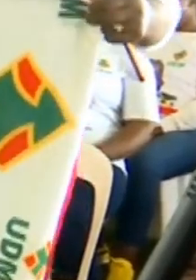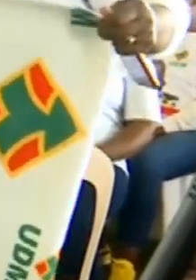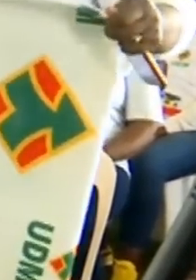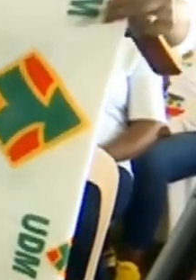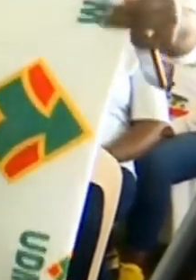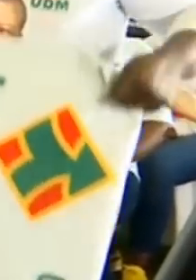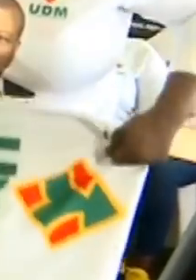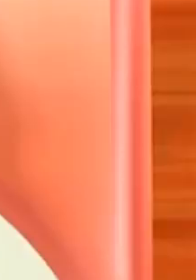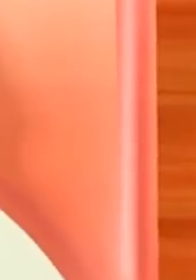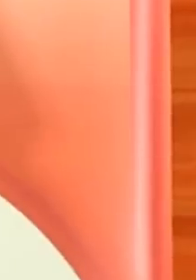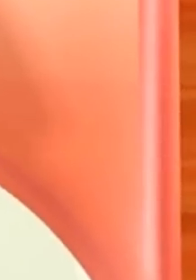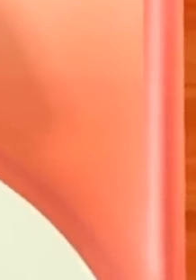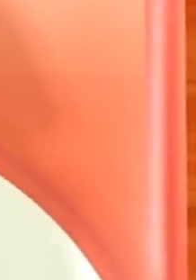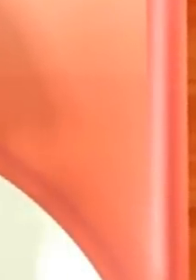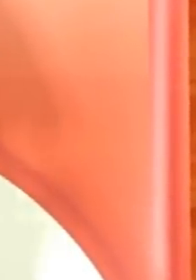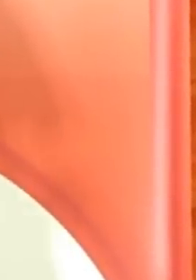Amandla!